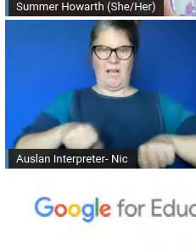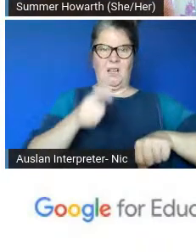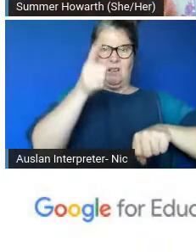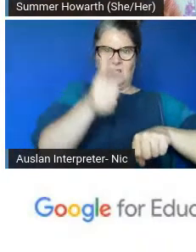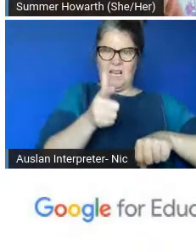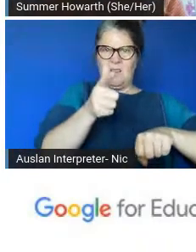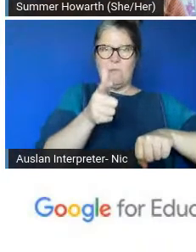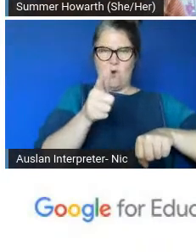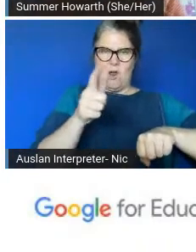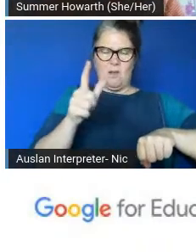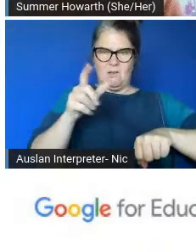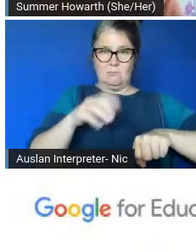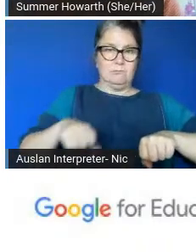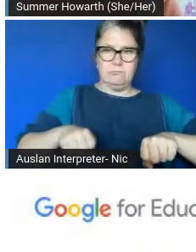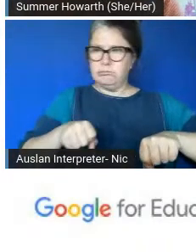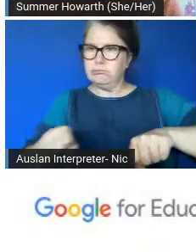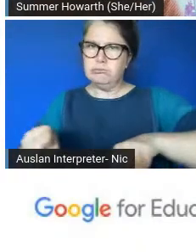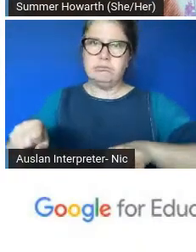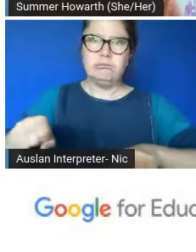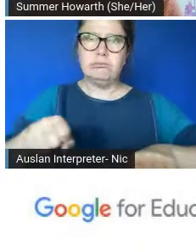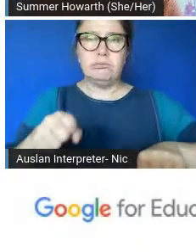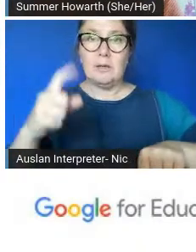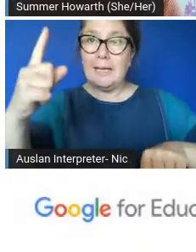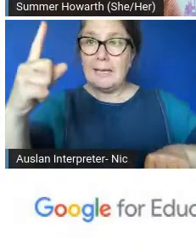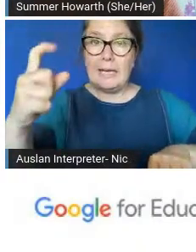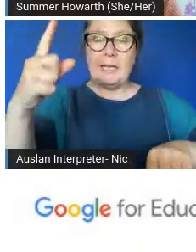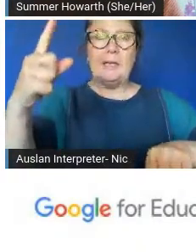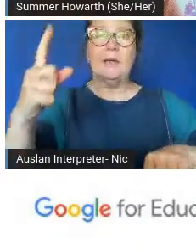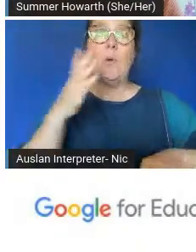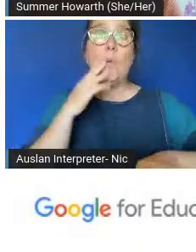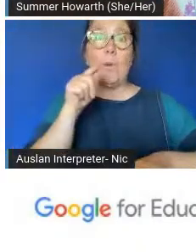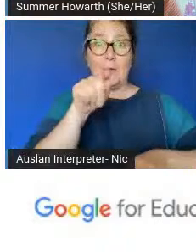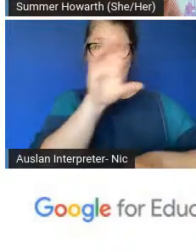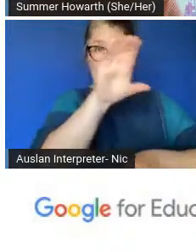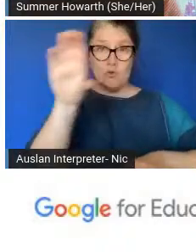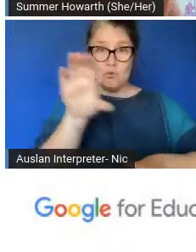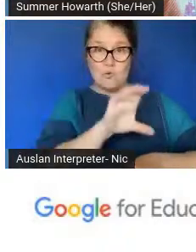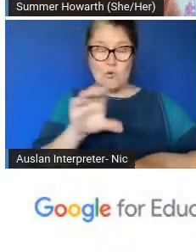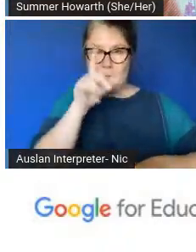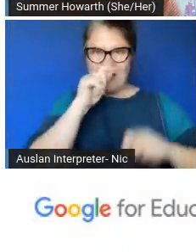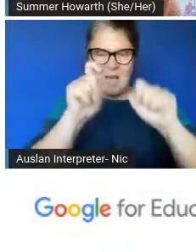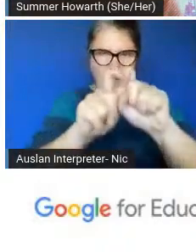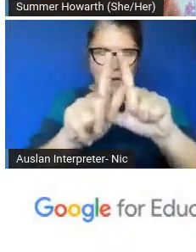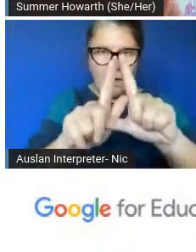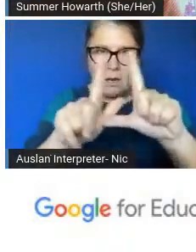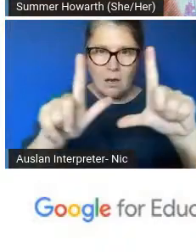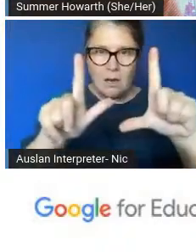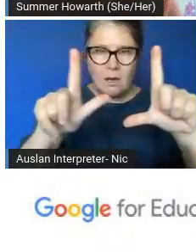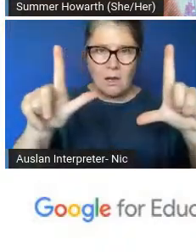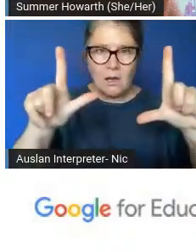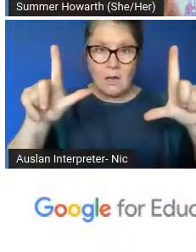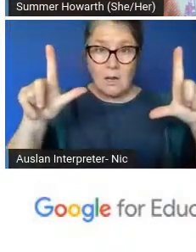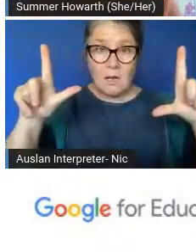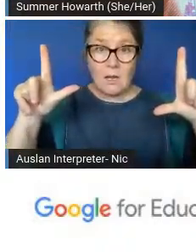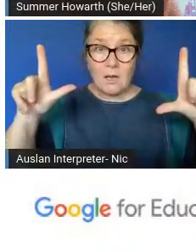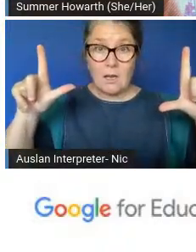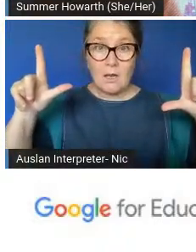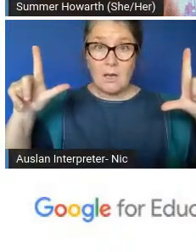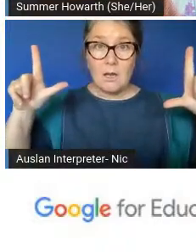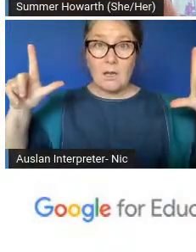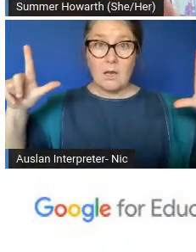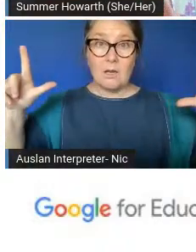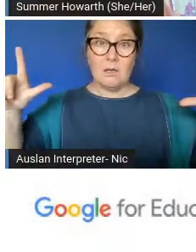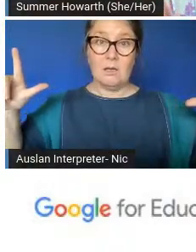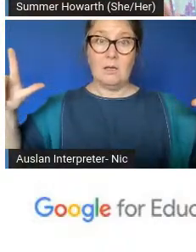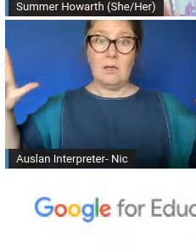the zoom button, it allows you to zoom in. Now you're watching a stream, and you have to trust me more when you do this on your own computer.